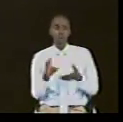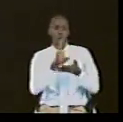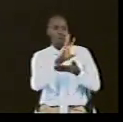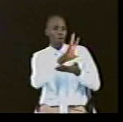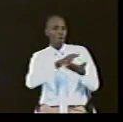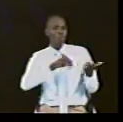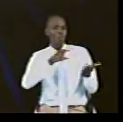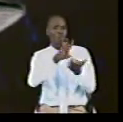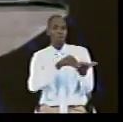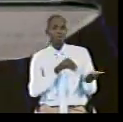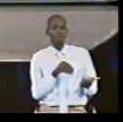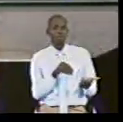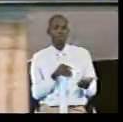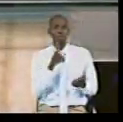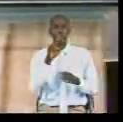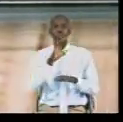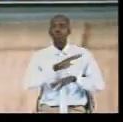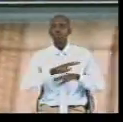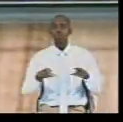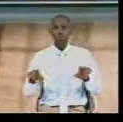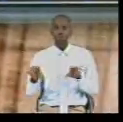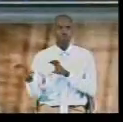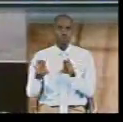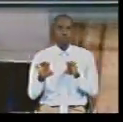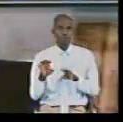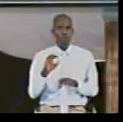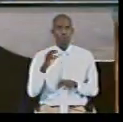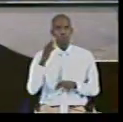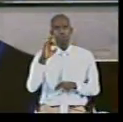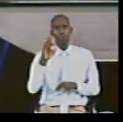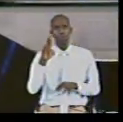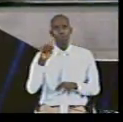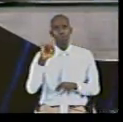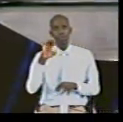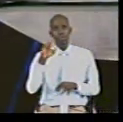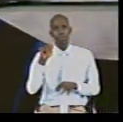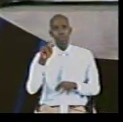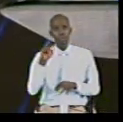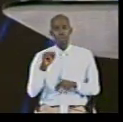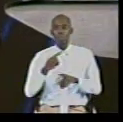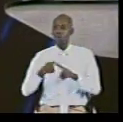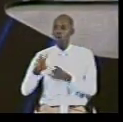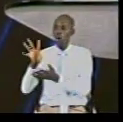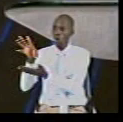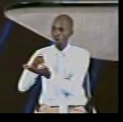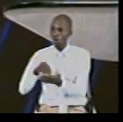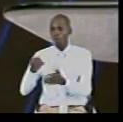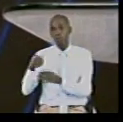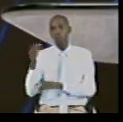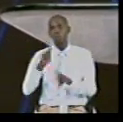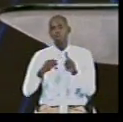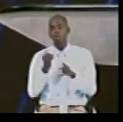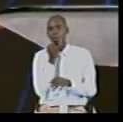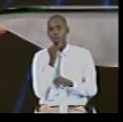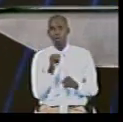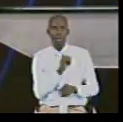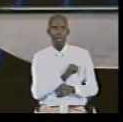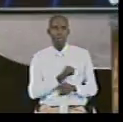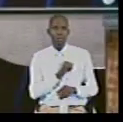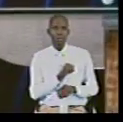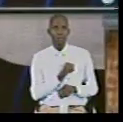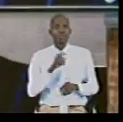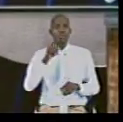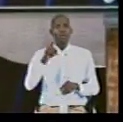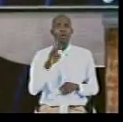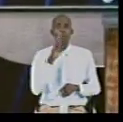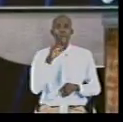You don't commit fornication, but you have emulation. You don't commit adultery, but you have emulation. You are not a